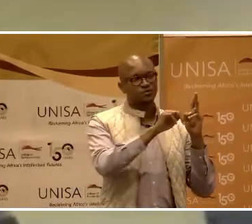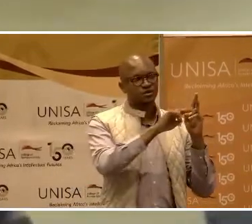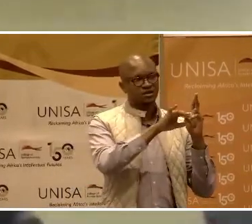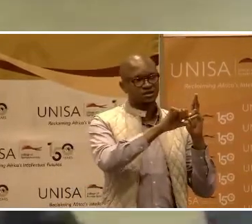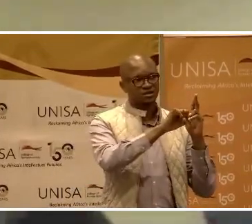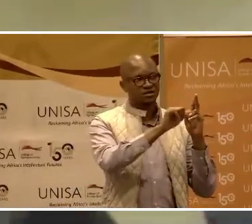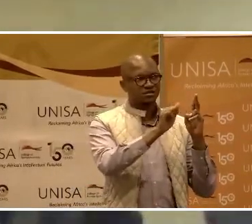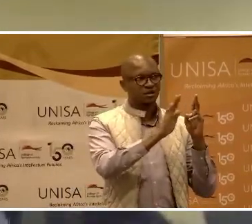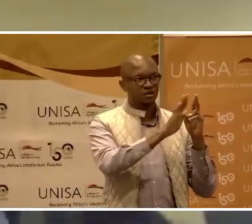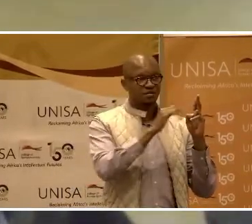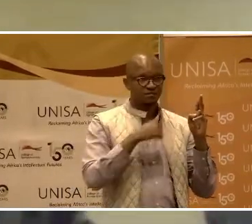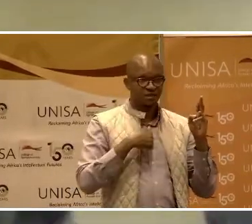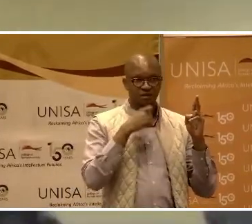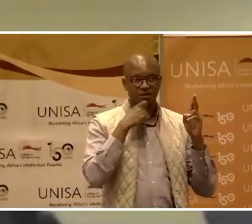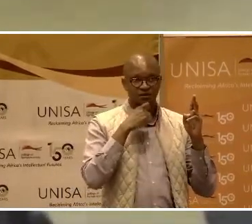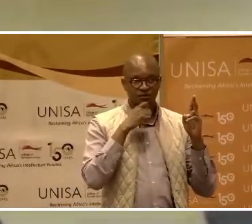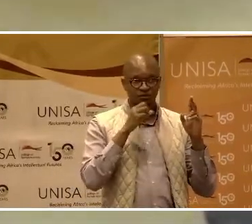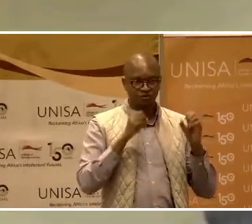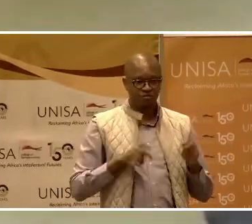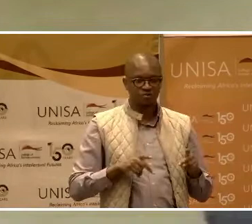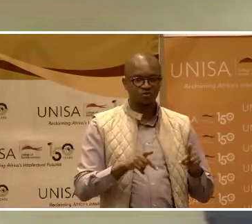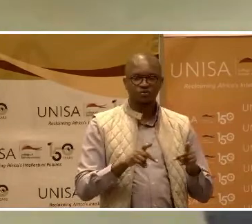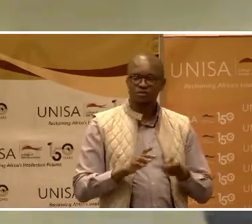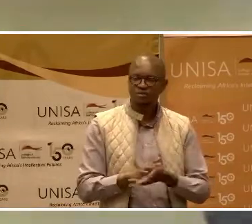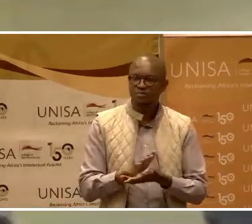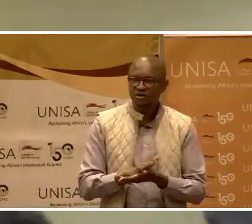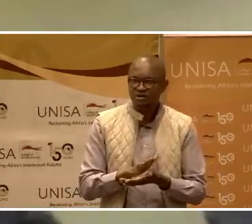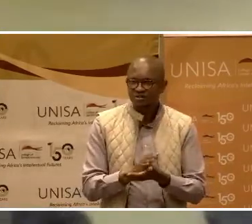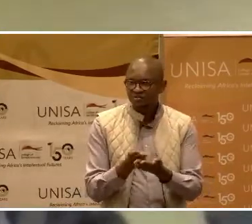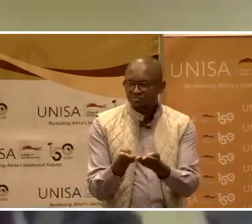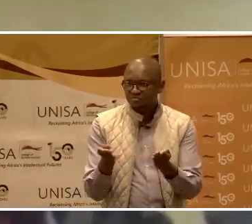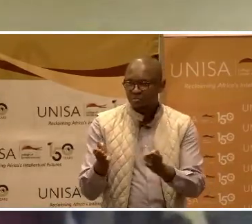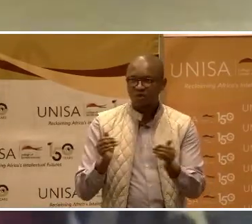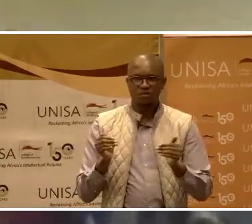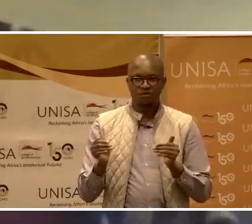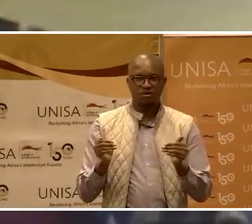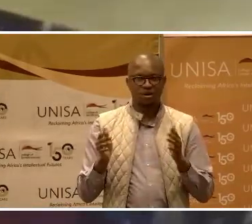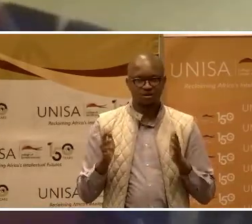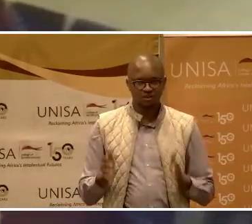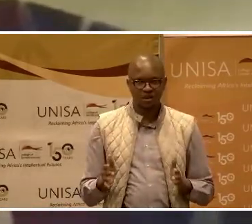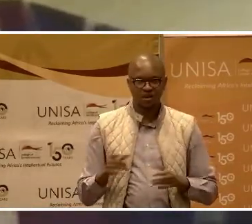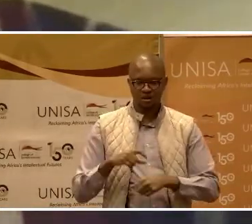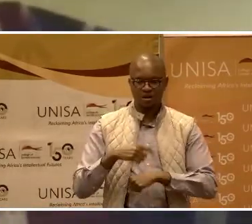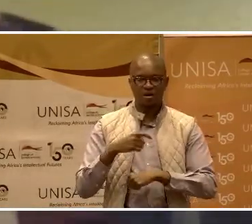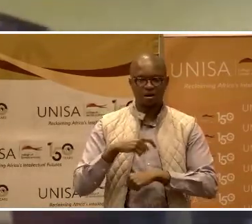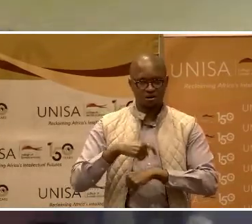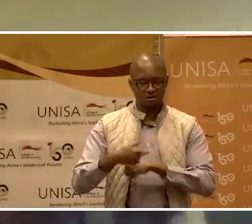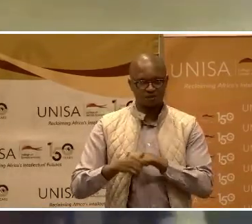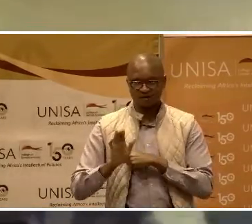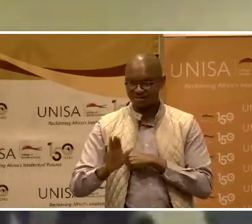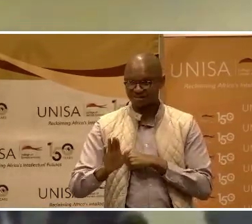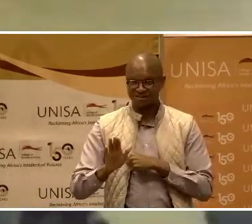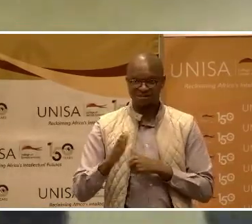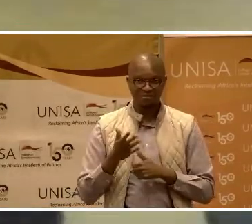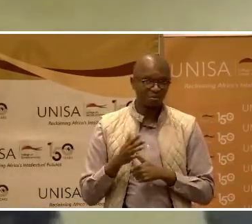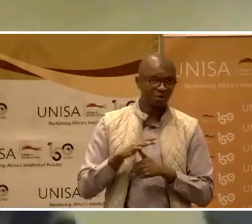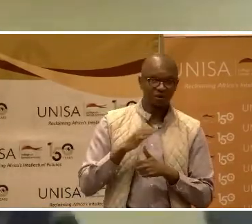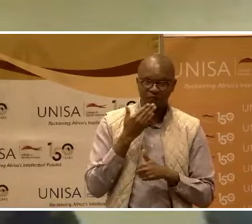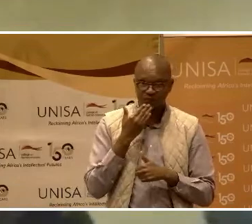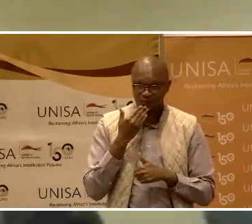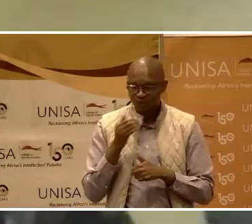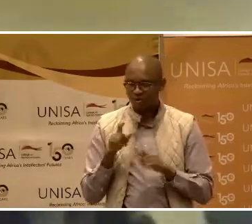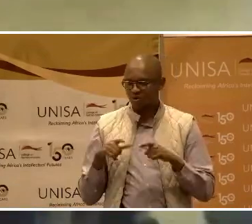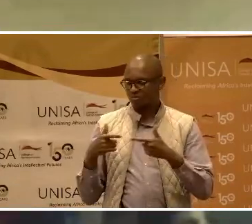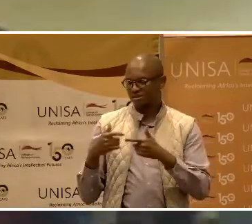to appreciate the organizer of this conference, particularly the committee that are in charge of putting this thing